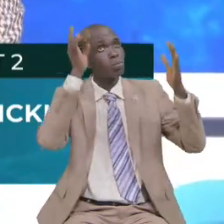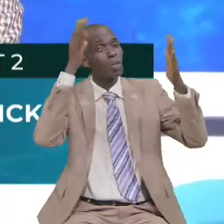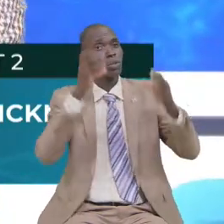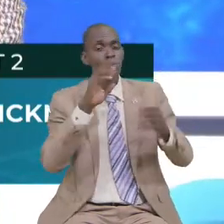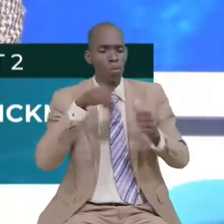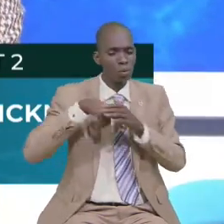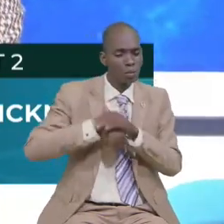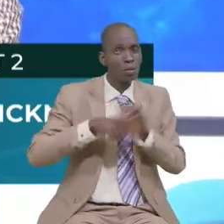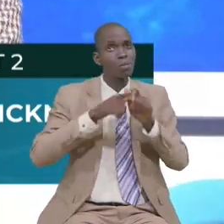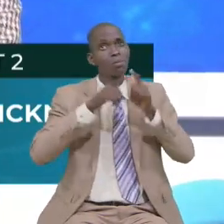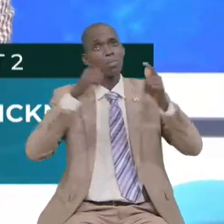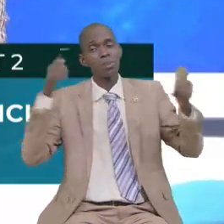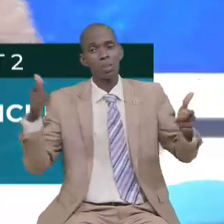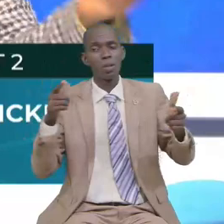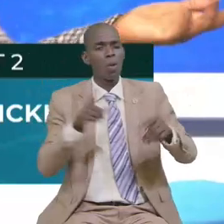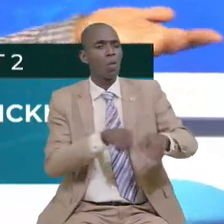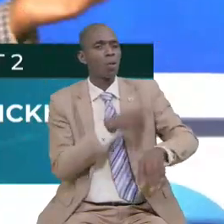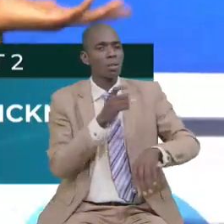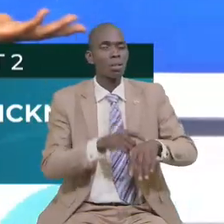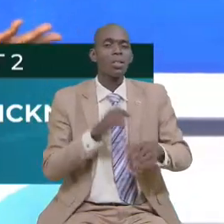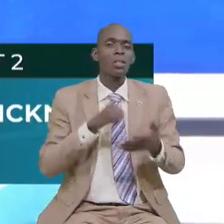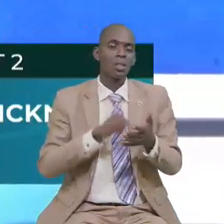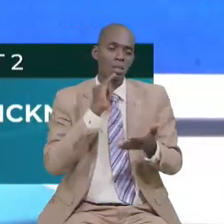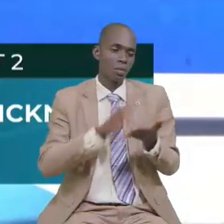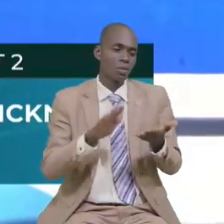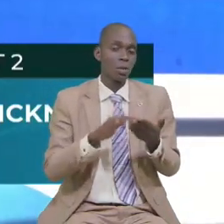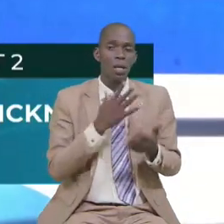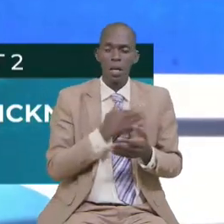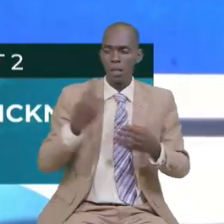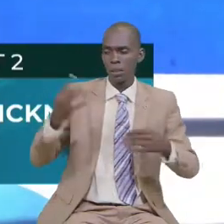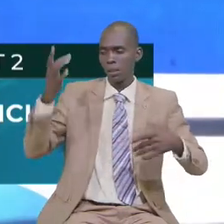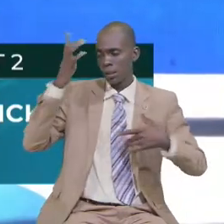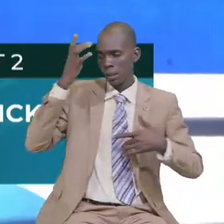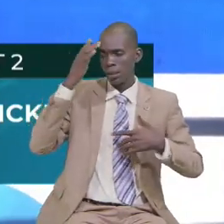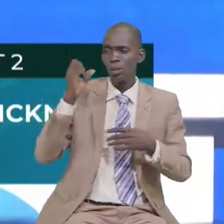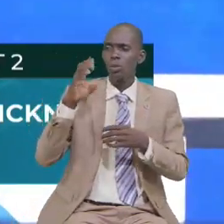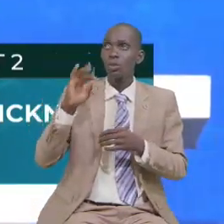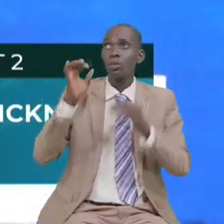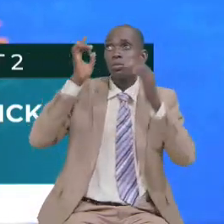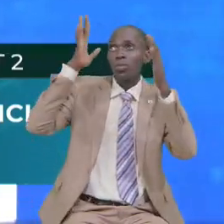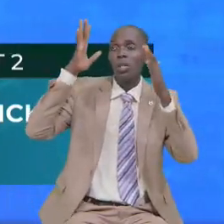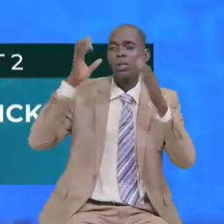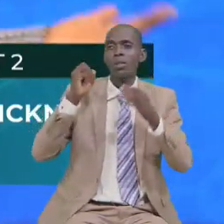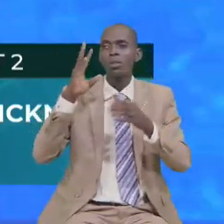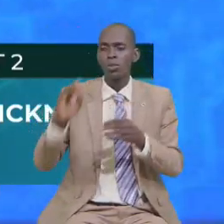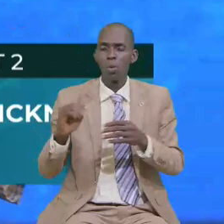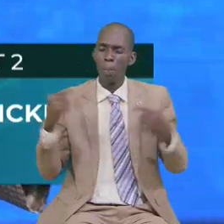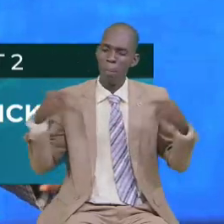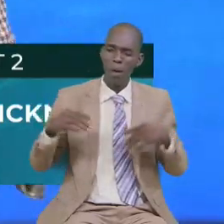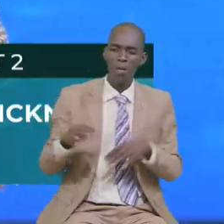great, long standing, is forgiven. And then the sickness, so terrible and so painful and